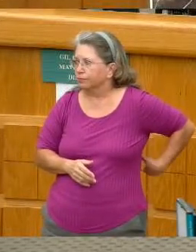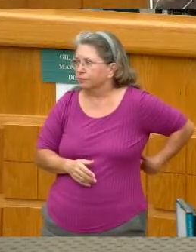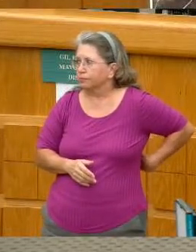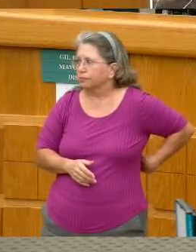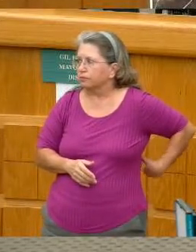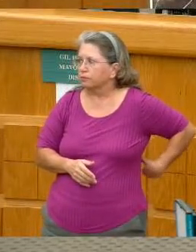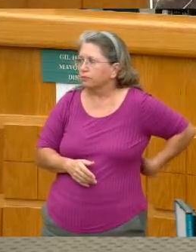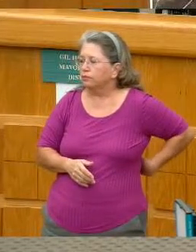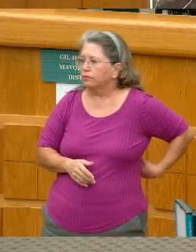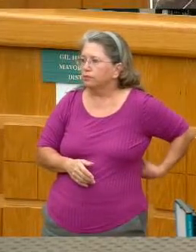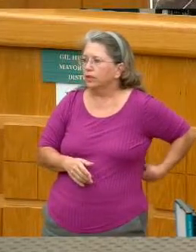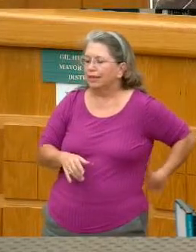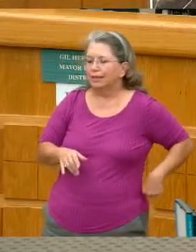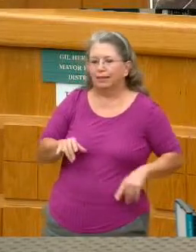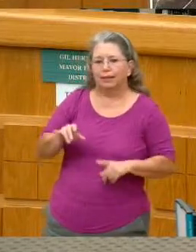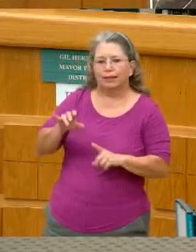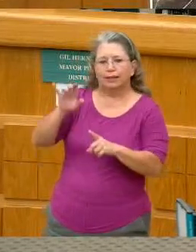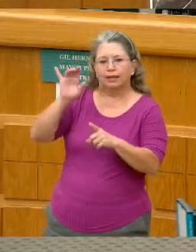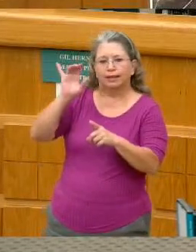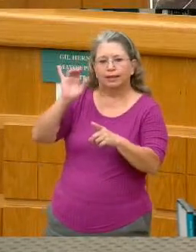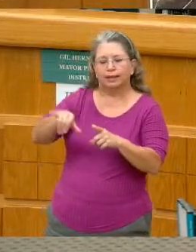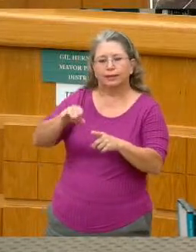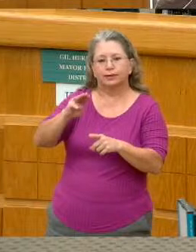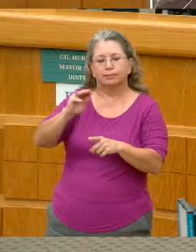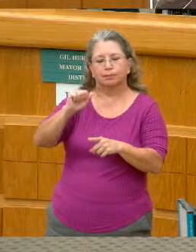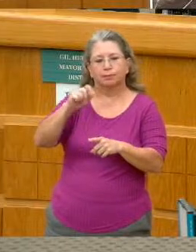This is a map of the Padre